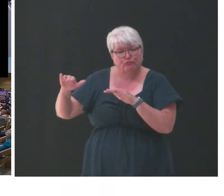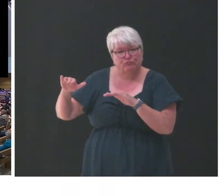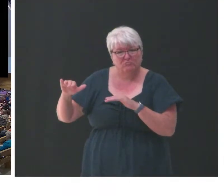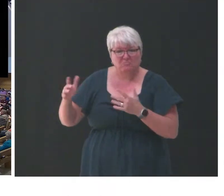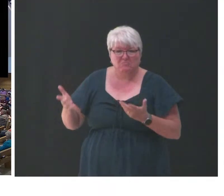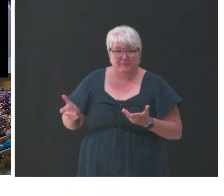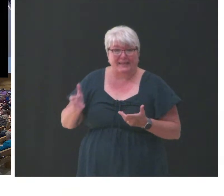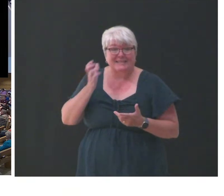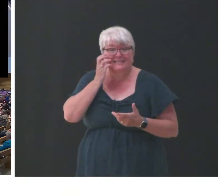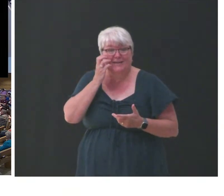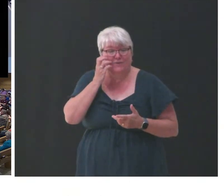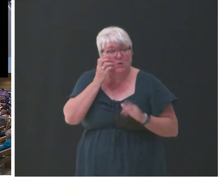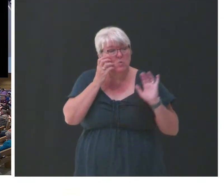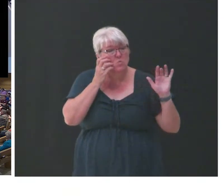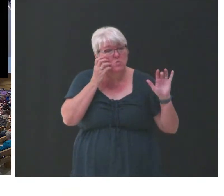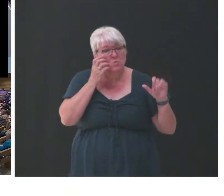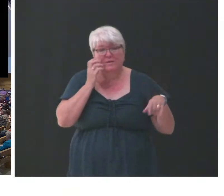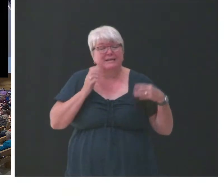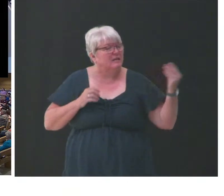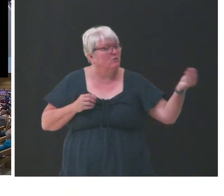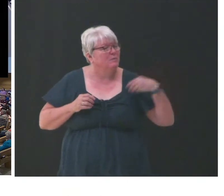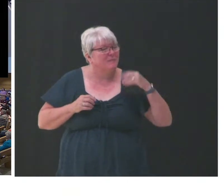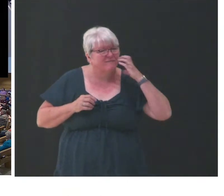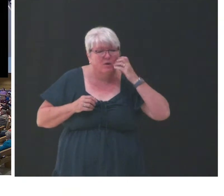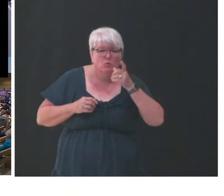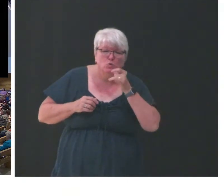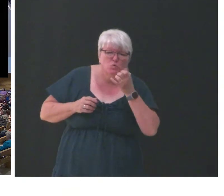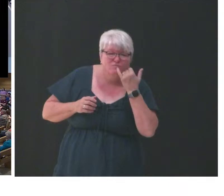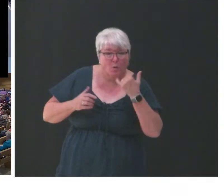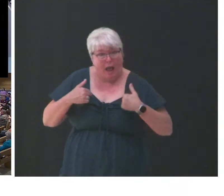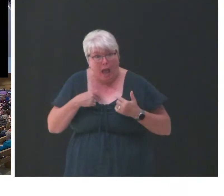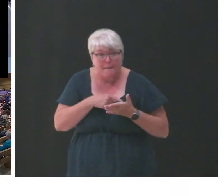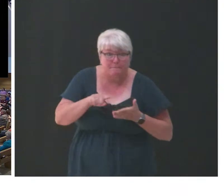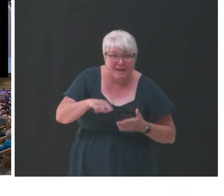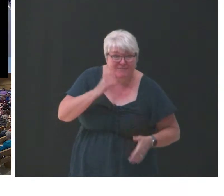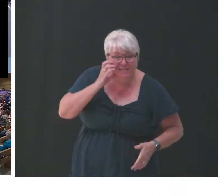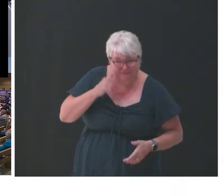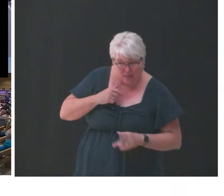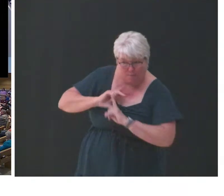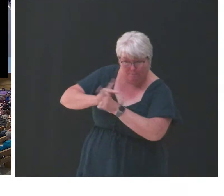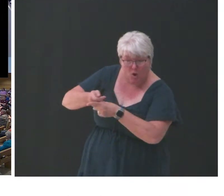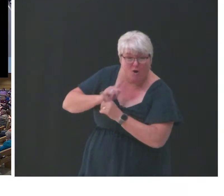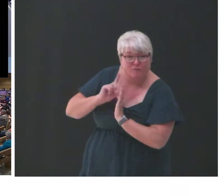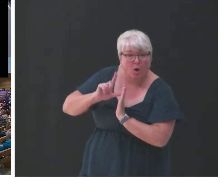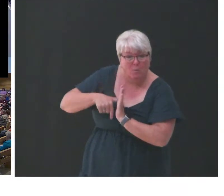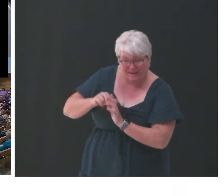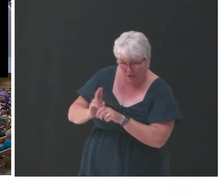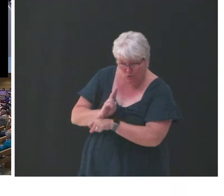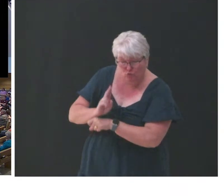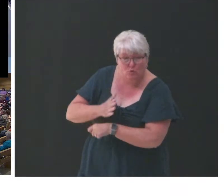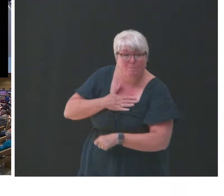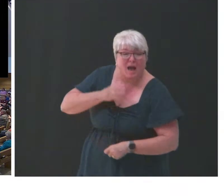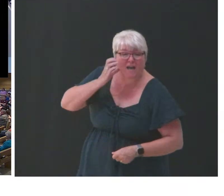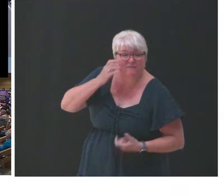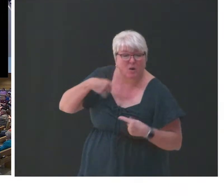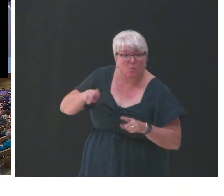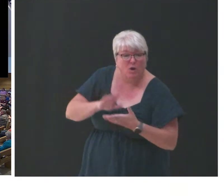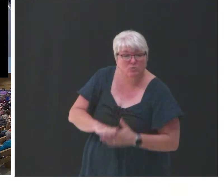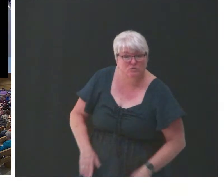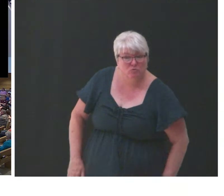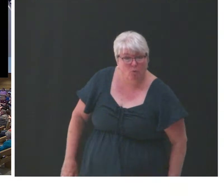they get a cell phone. Hey, can you hand me my phone? Wait, whose phone is this? That's my phone that I'm letting you borrow for a little while and let you use while you're in